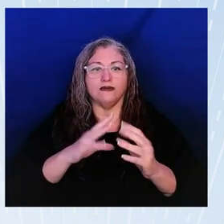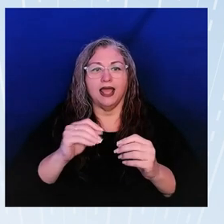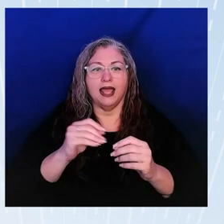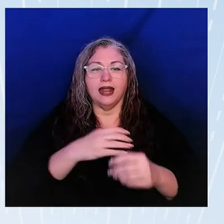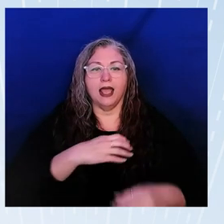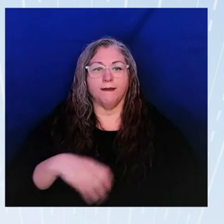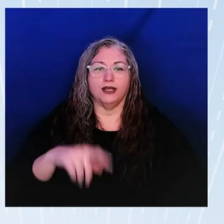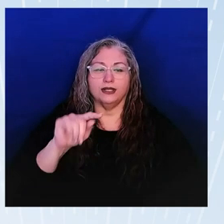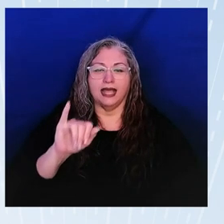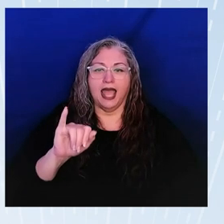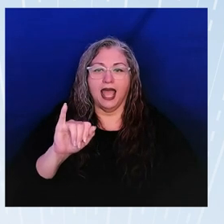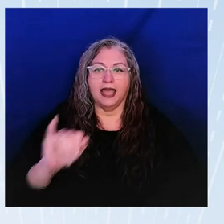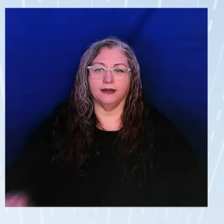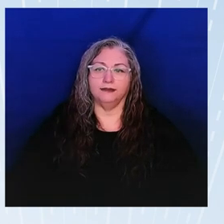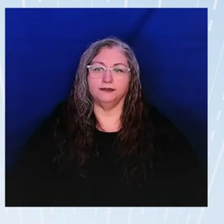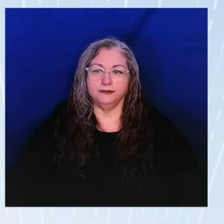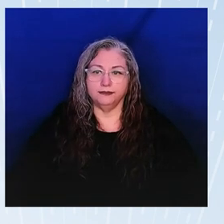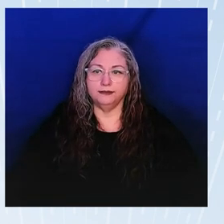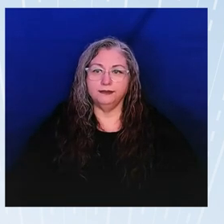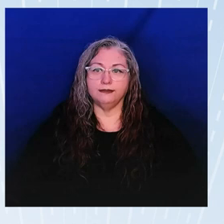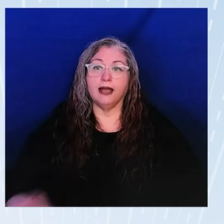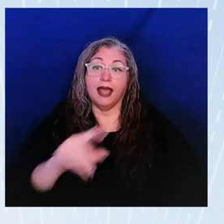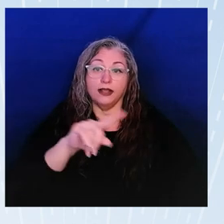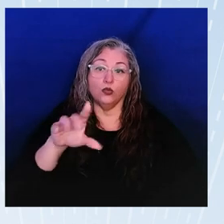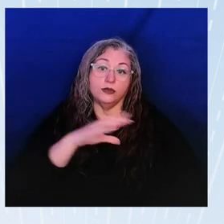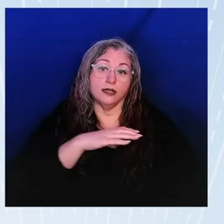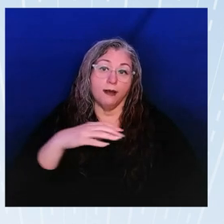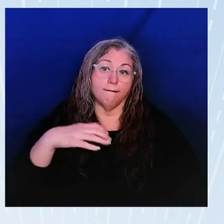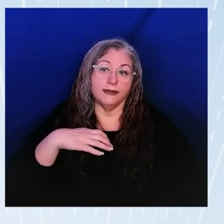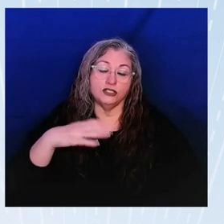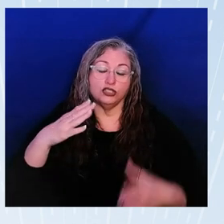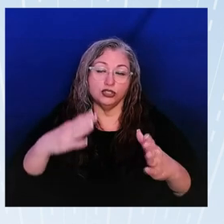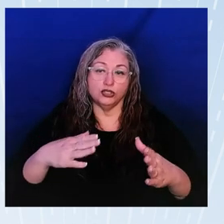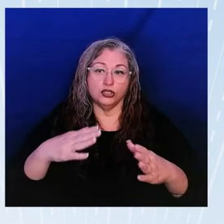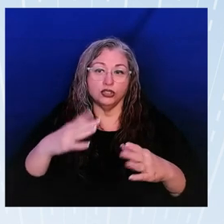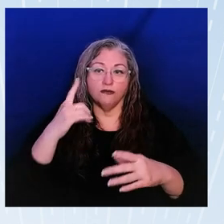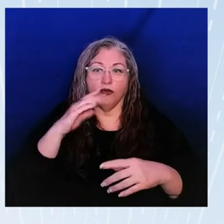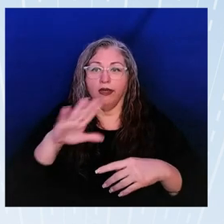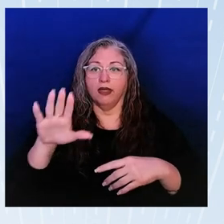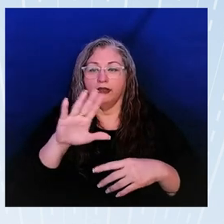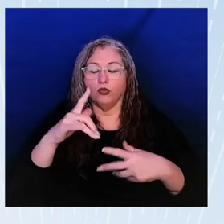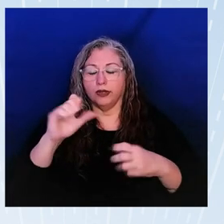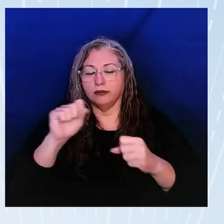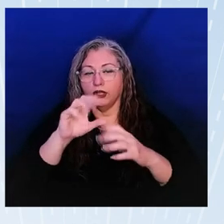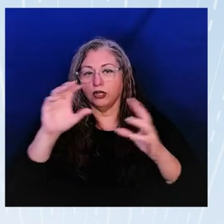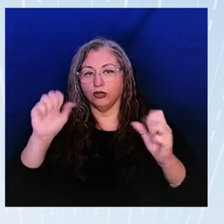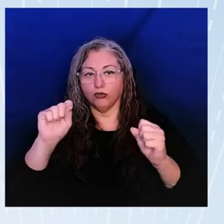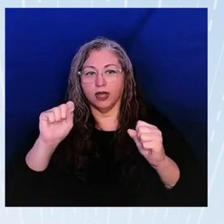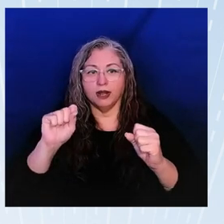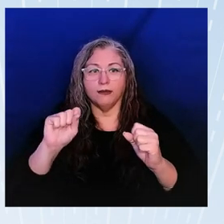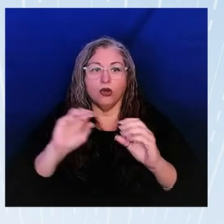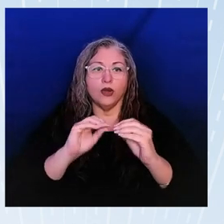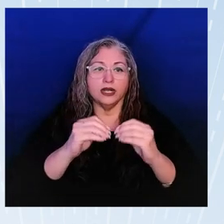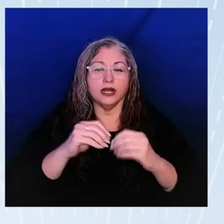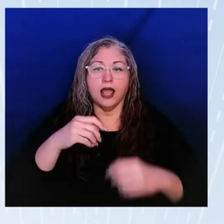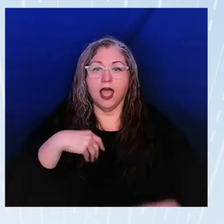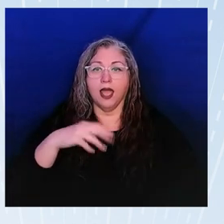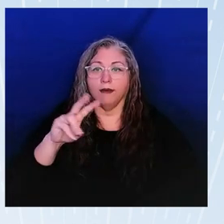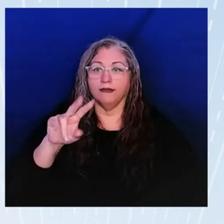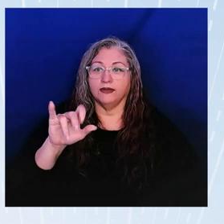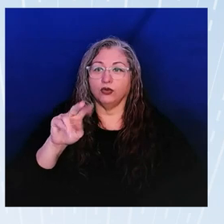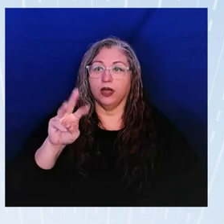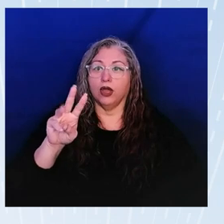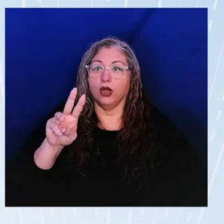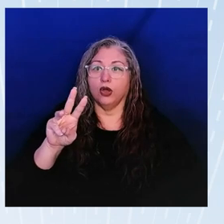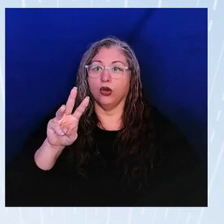Secretary Becerra, and the commissioners, just for all the incredible recommendations so far. I'm Victoria Nguyen. I'm honored to be